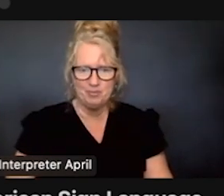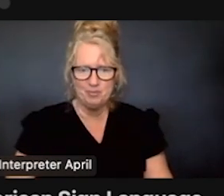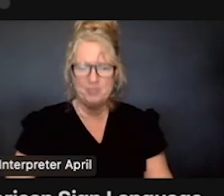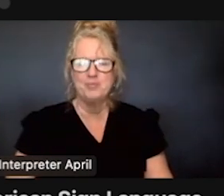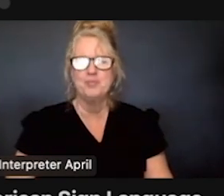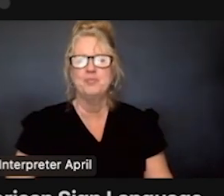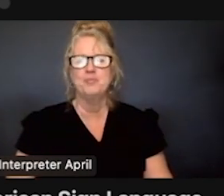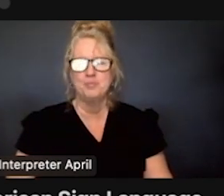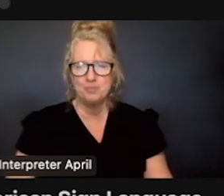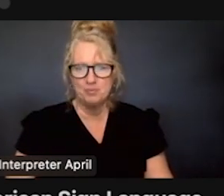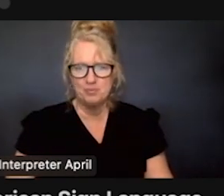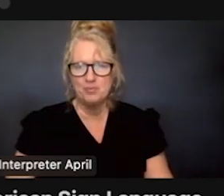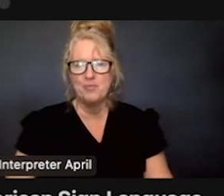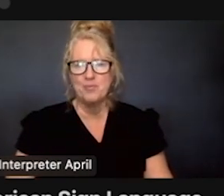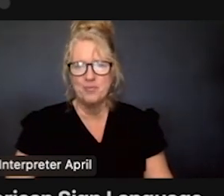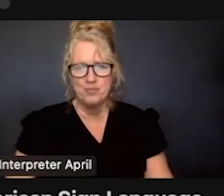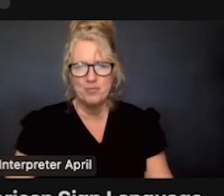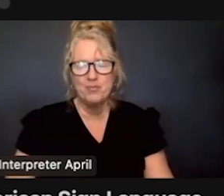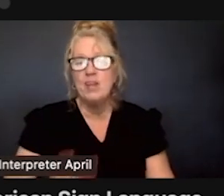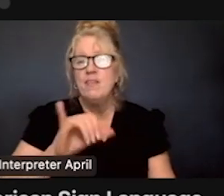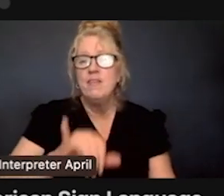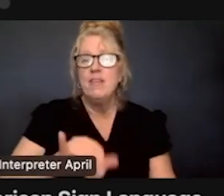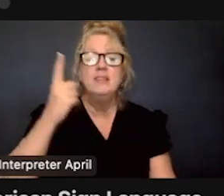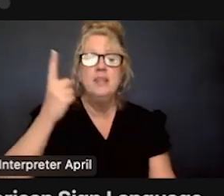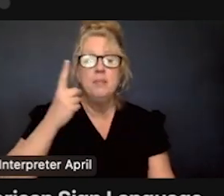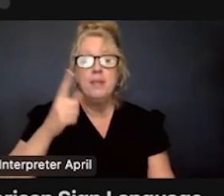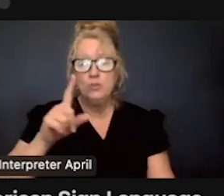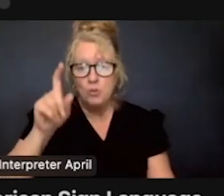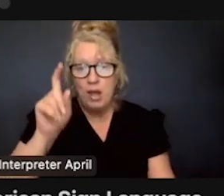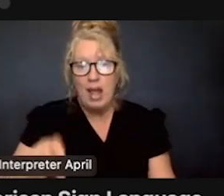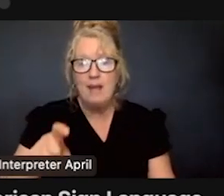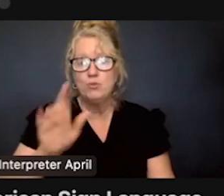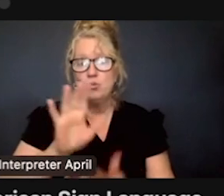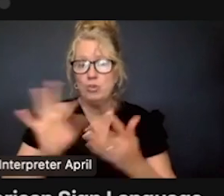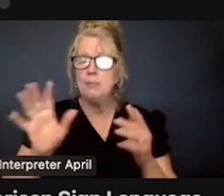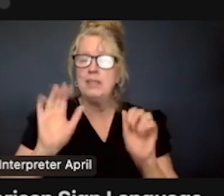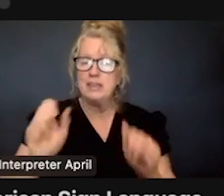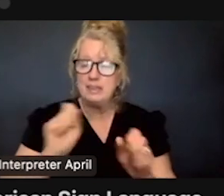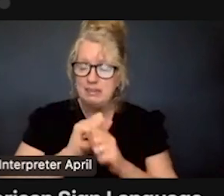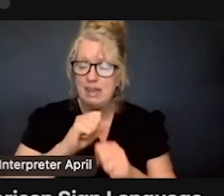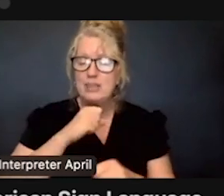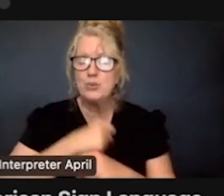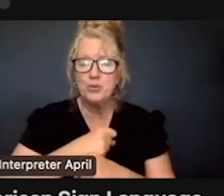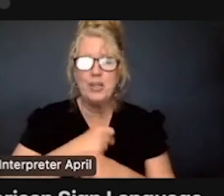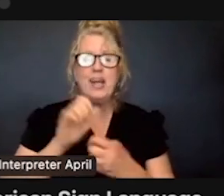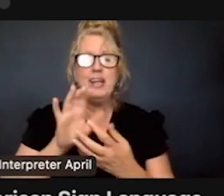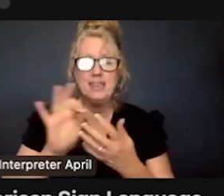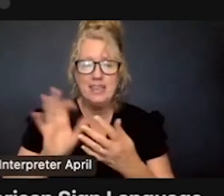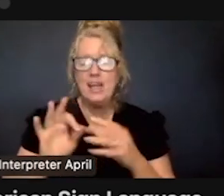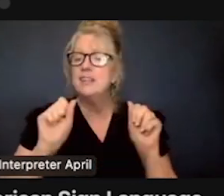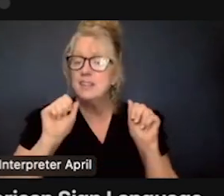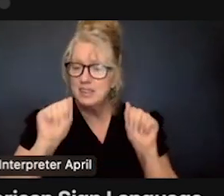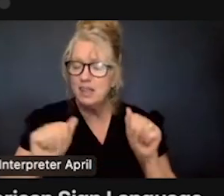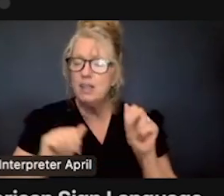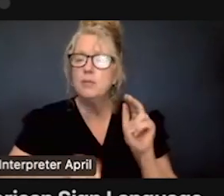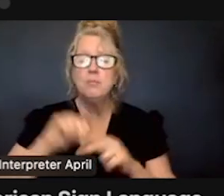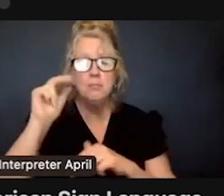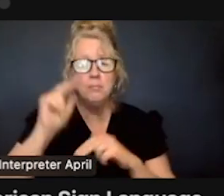Absolutely. And that's something you have to actually choose. It does create connection. It can build